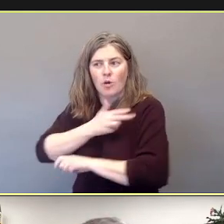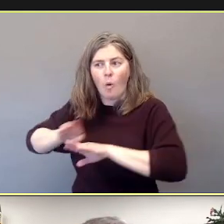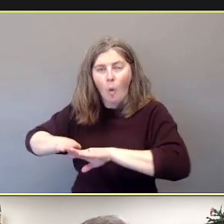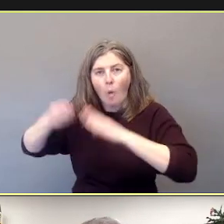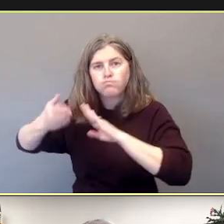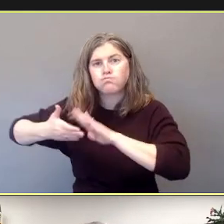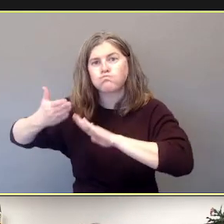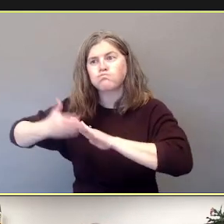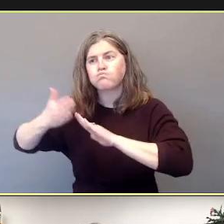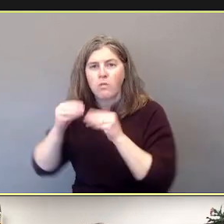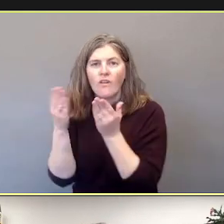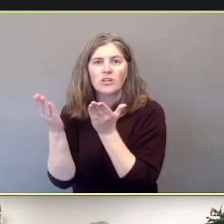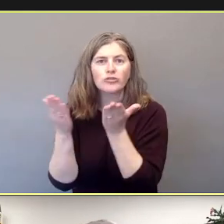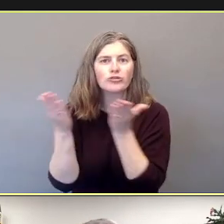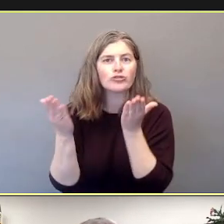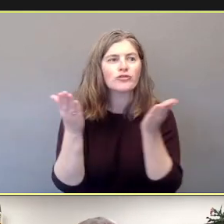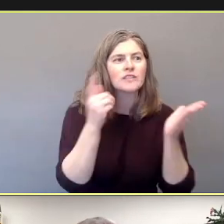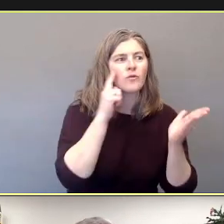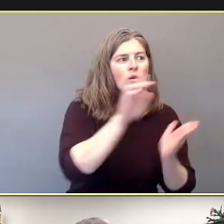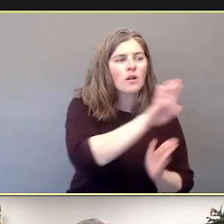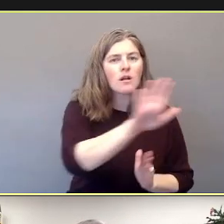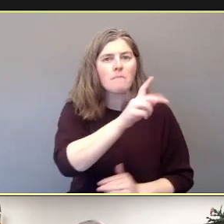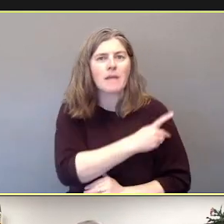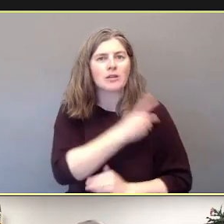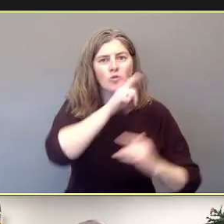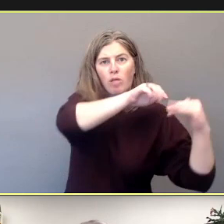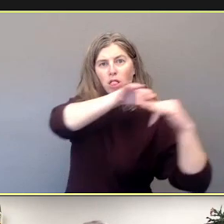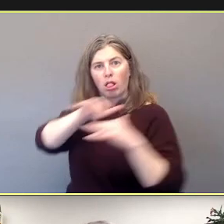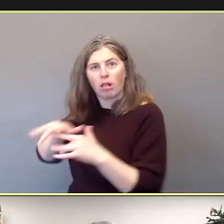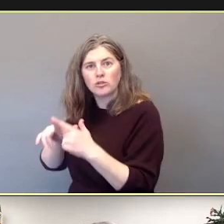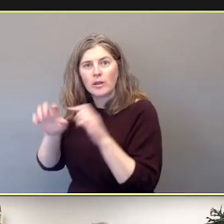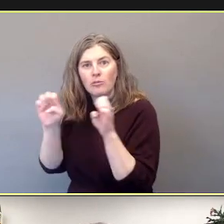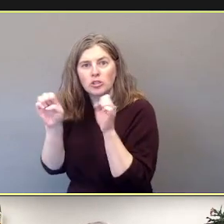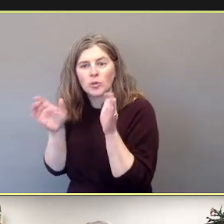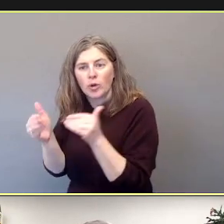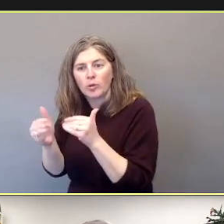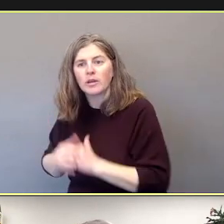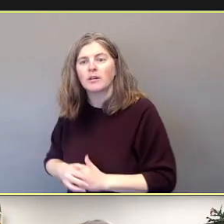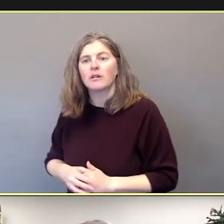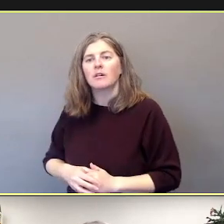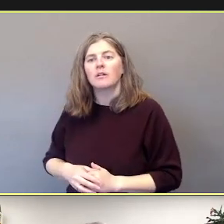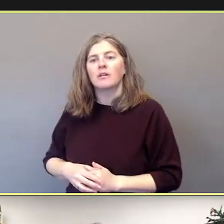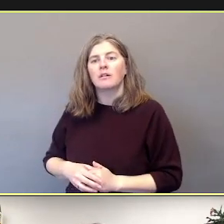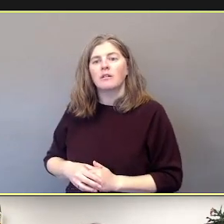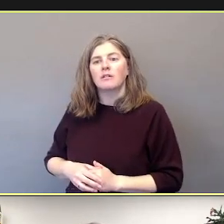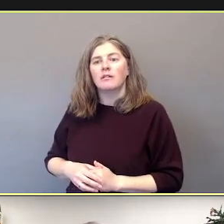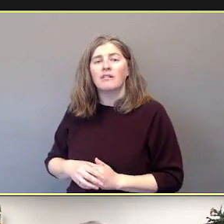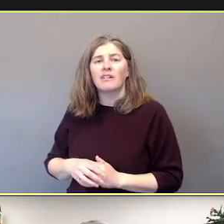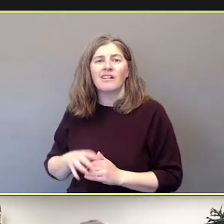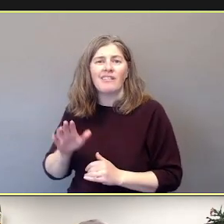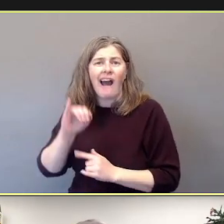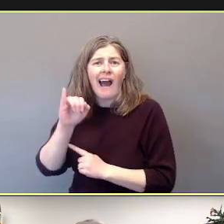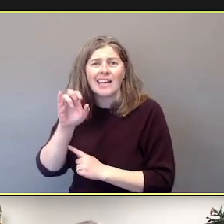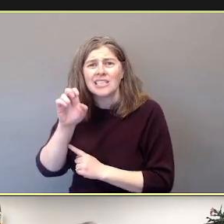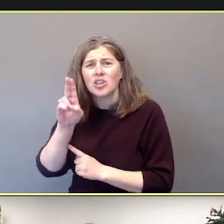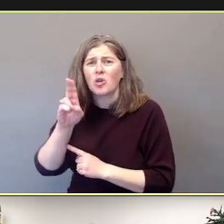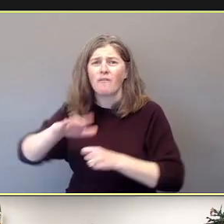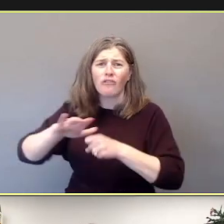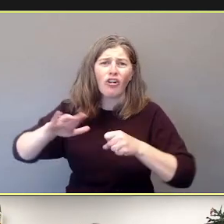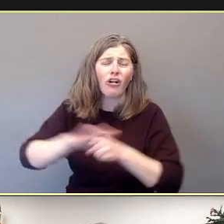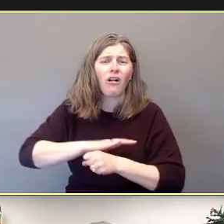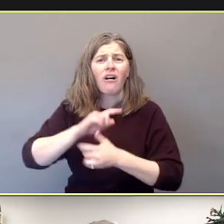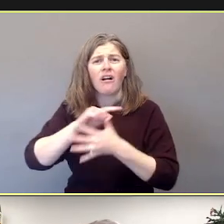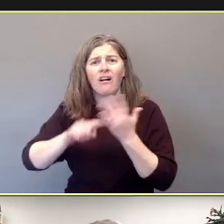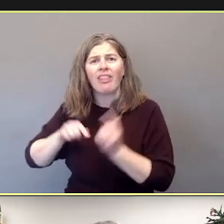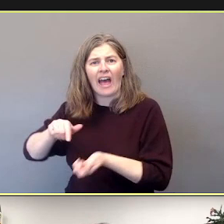and serving all the patients that are swarming to the emergency room and to the inpatient wards and the ICUs. And he,